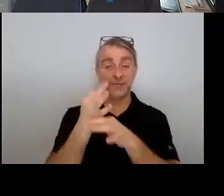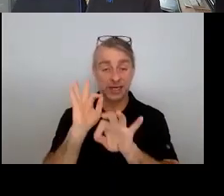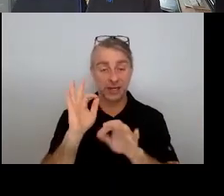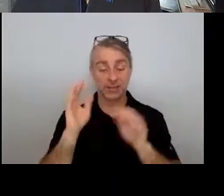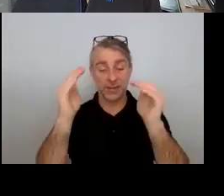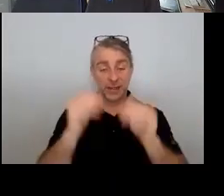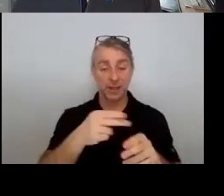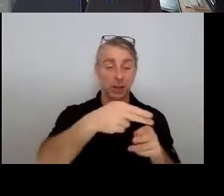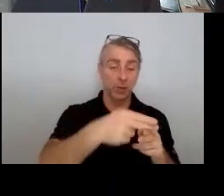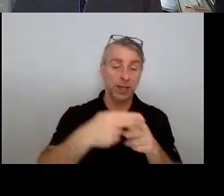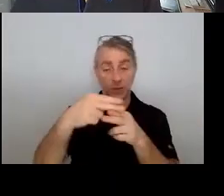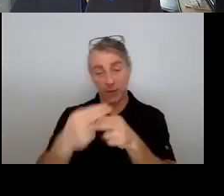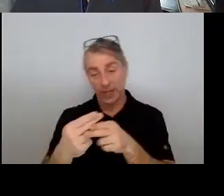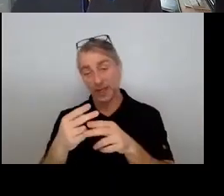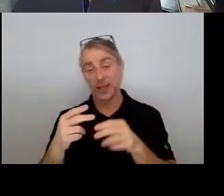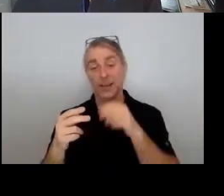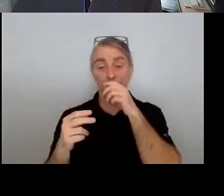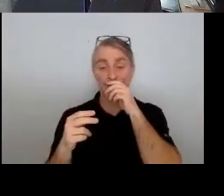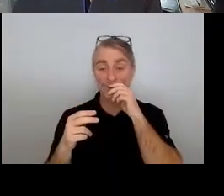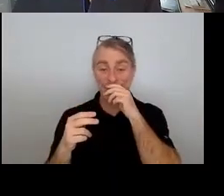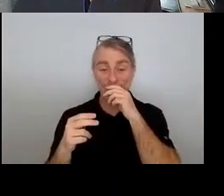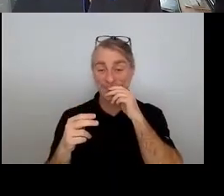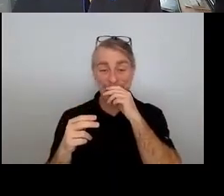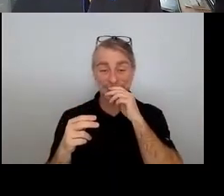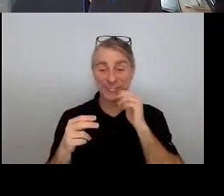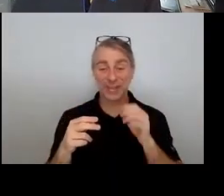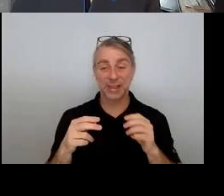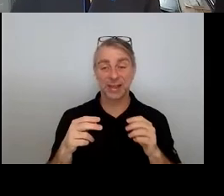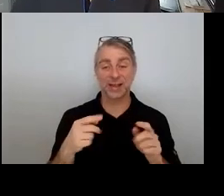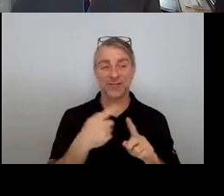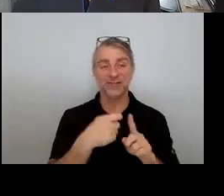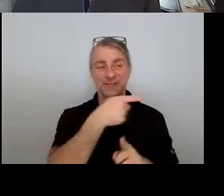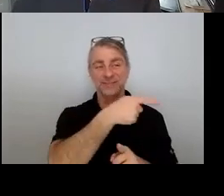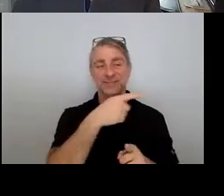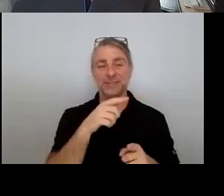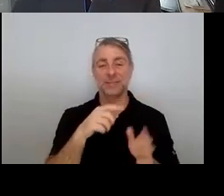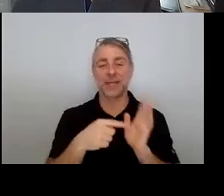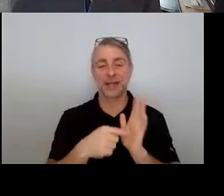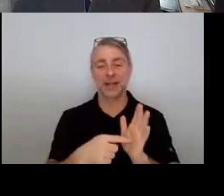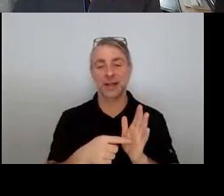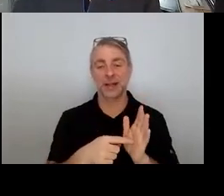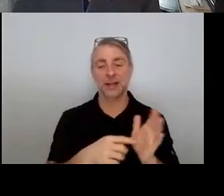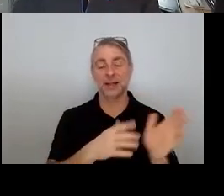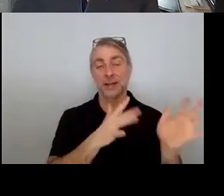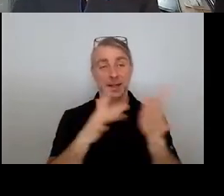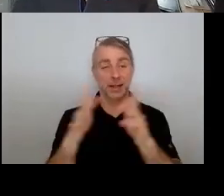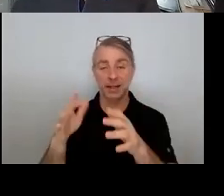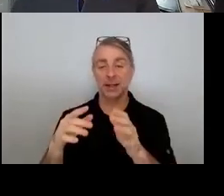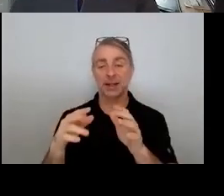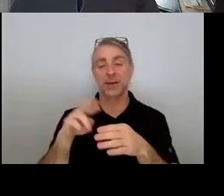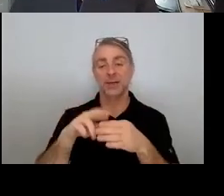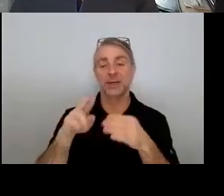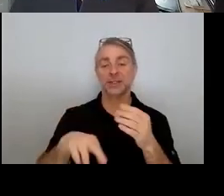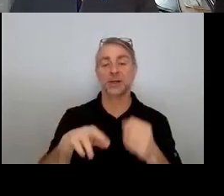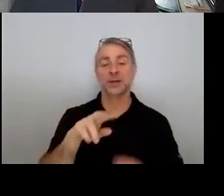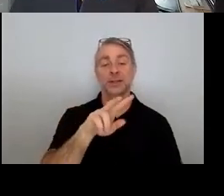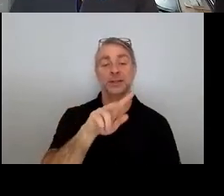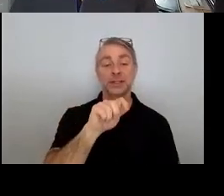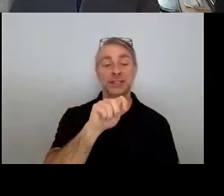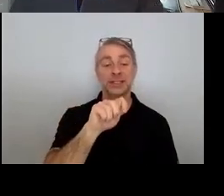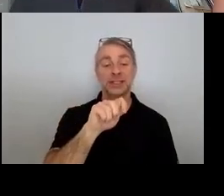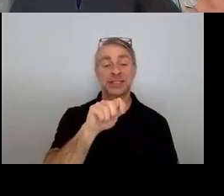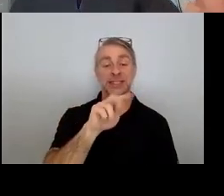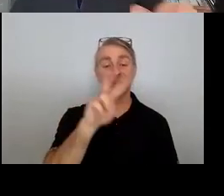effect sizes terms that we saw earlier, and we get a tau squared of about